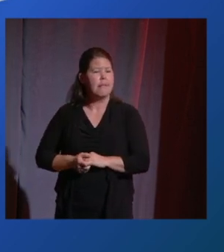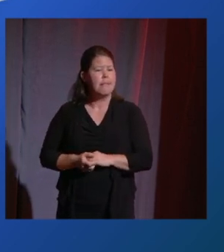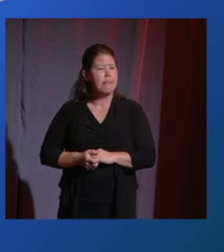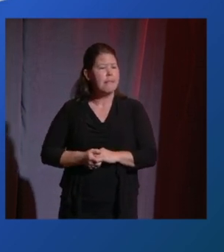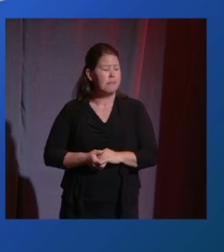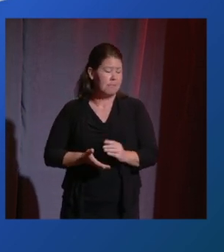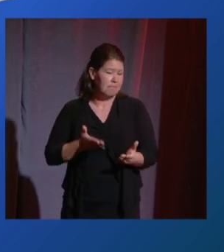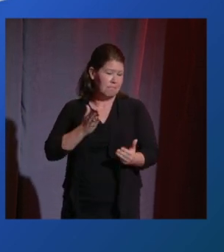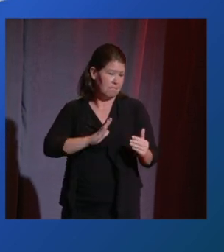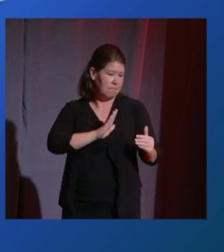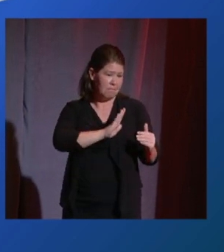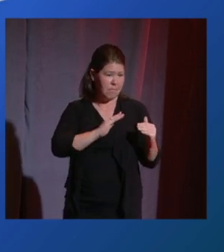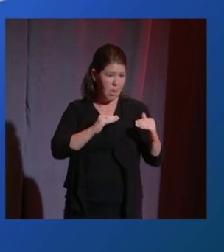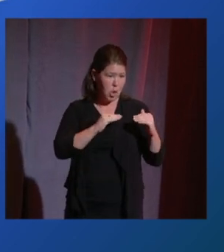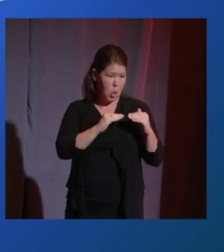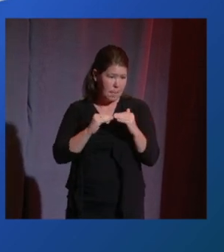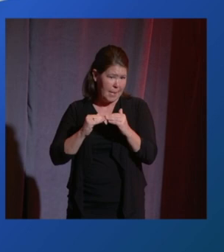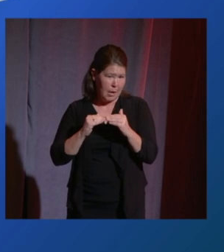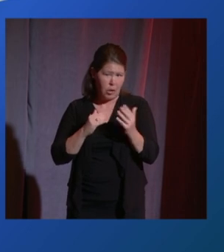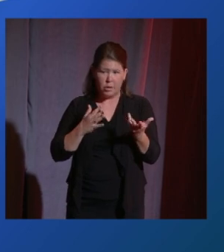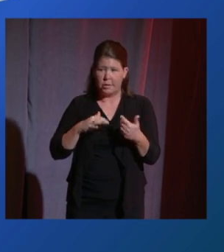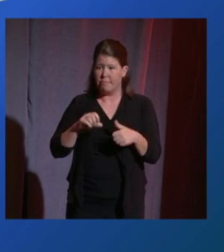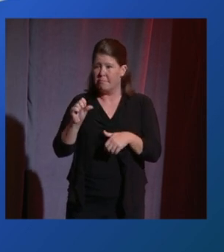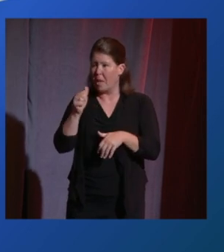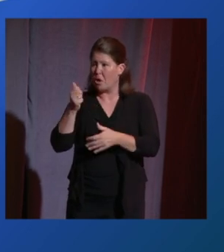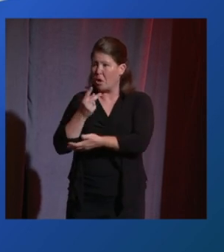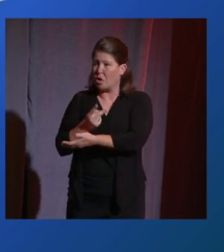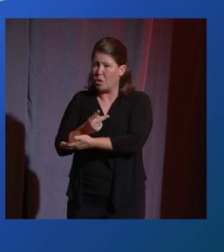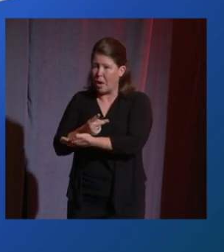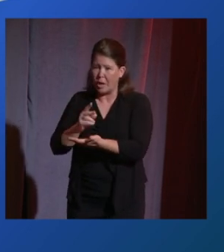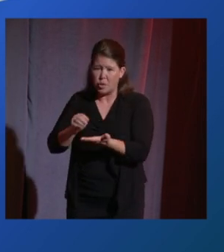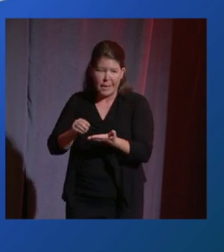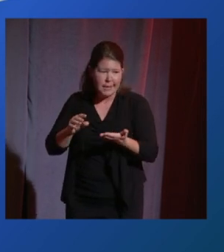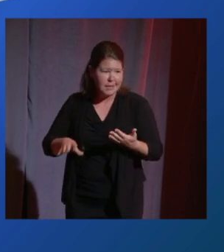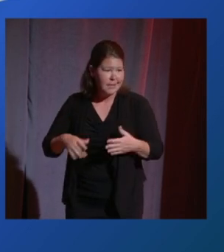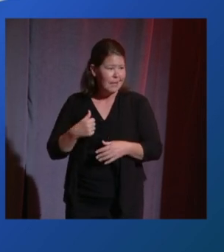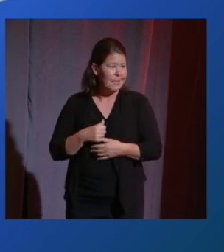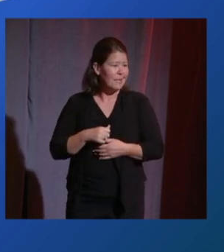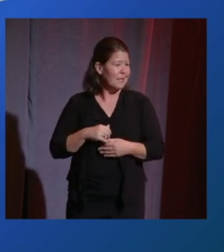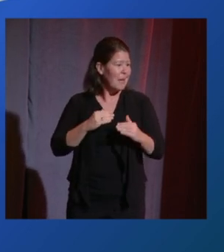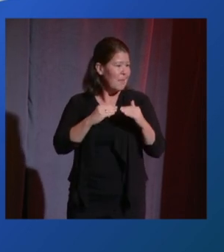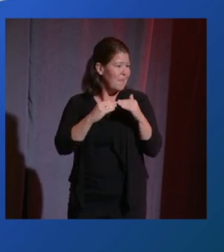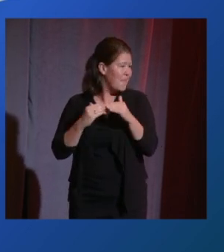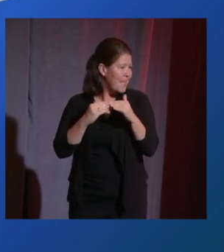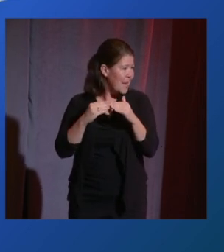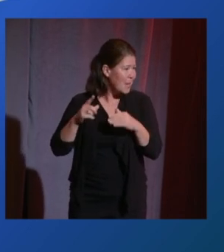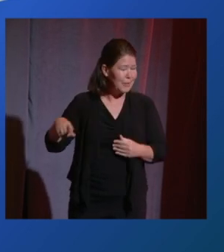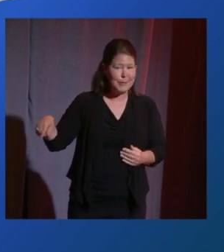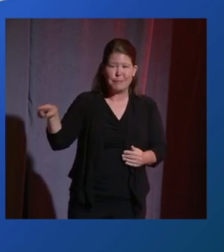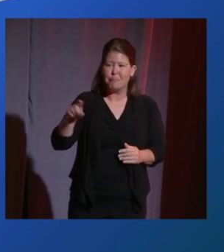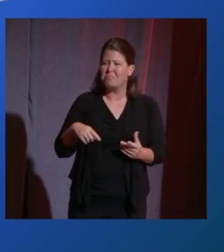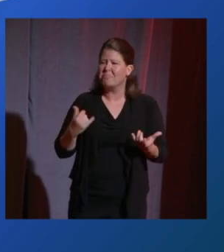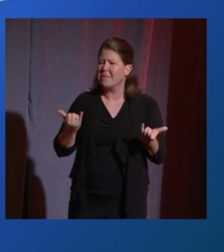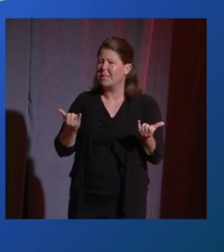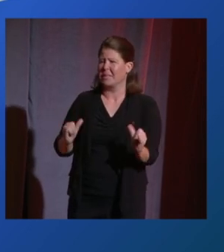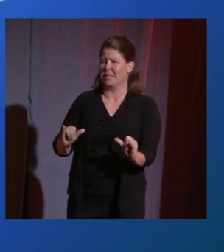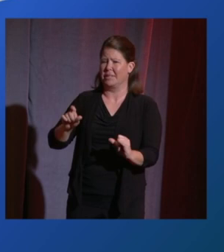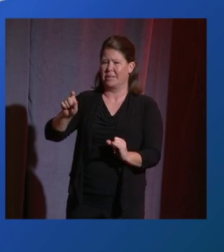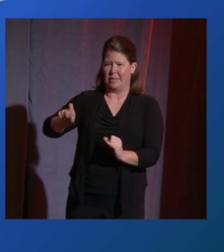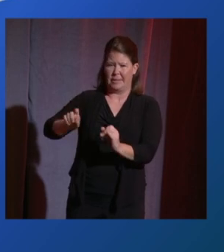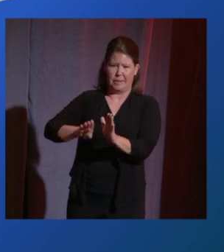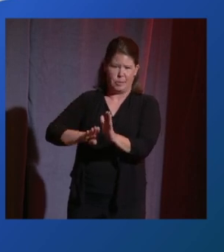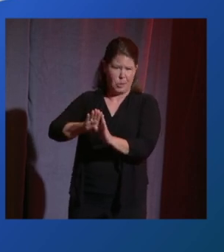peers right your your graduate student PhD student peers still need to